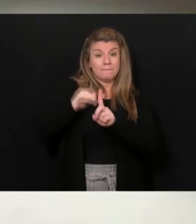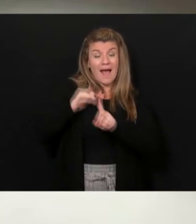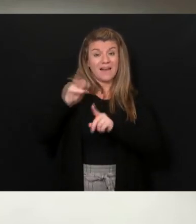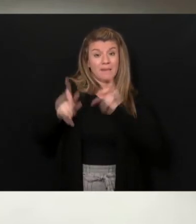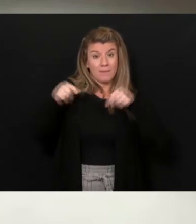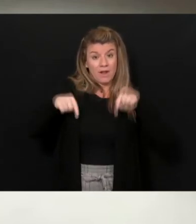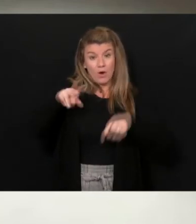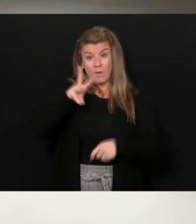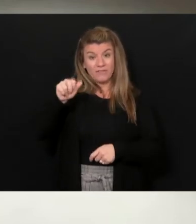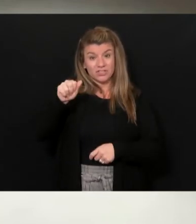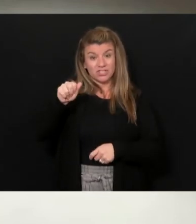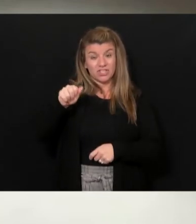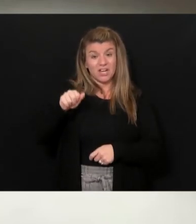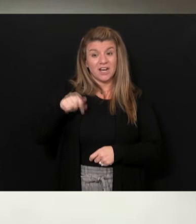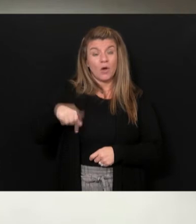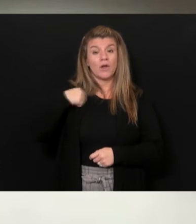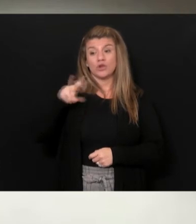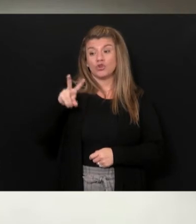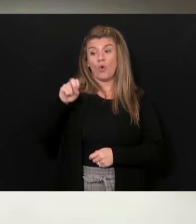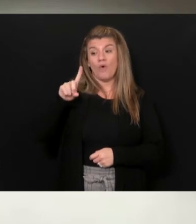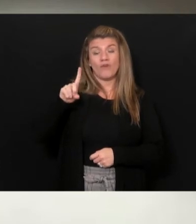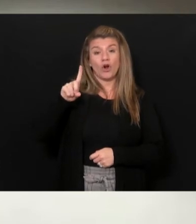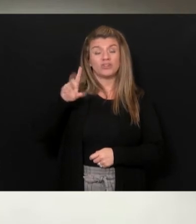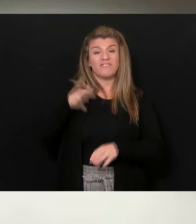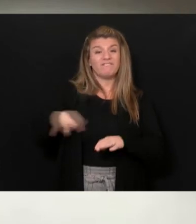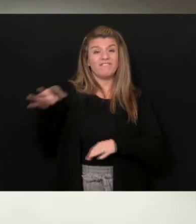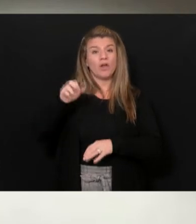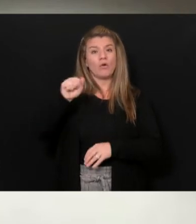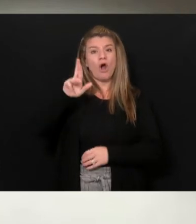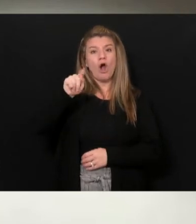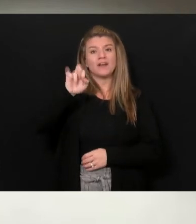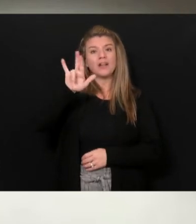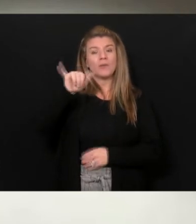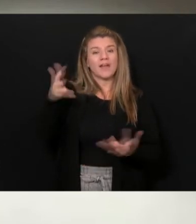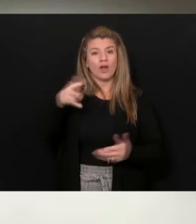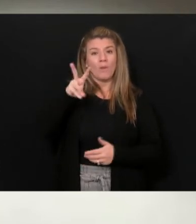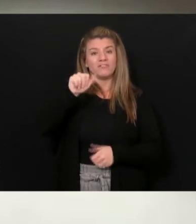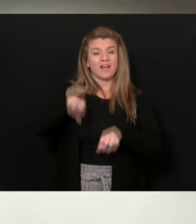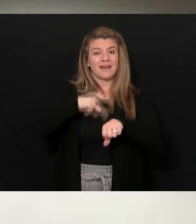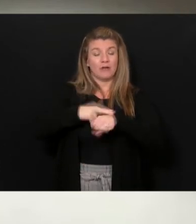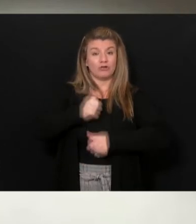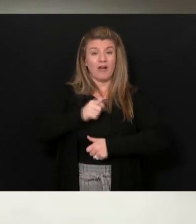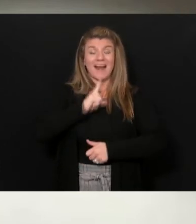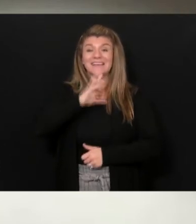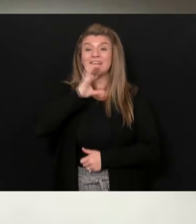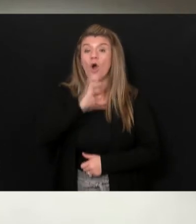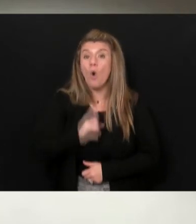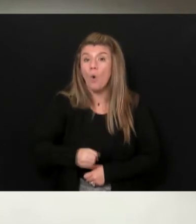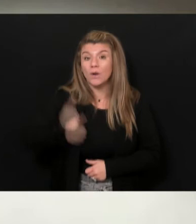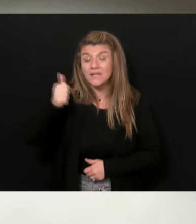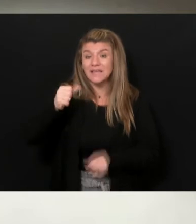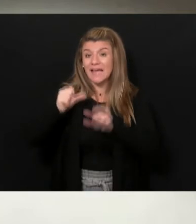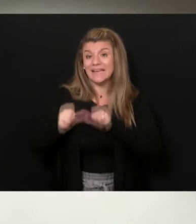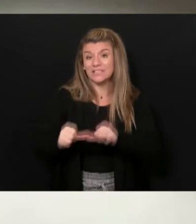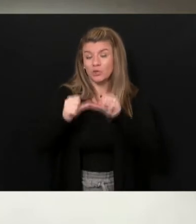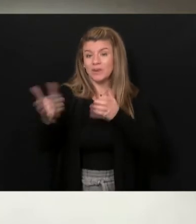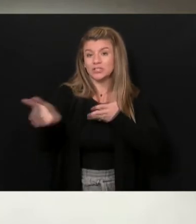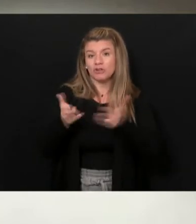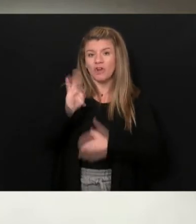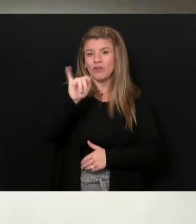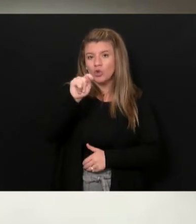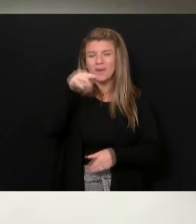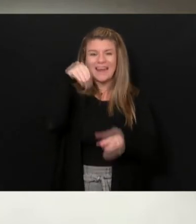the 201st Field Artillery, the West Virginia National Guard, is the oldest continuously serving unit